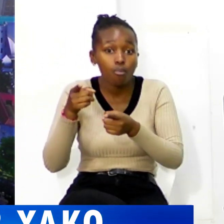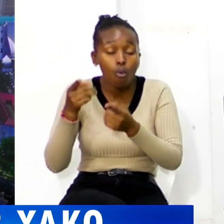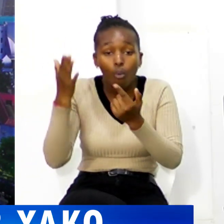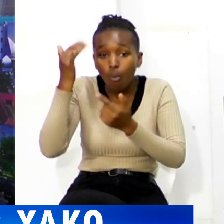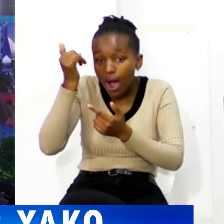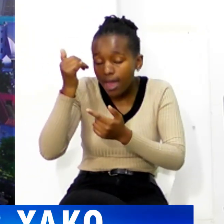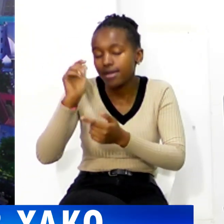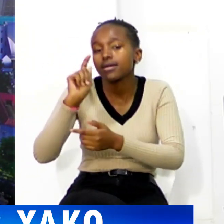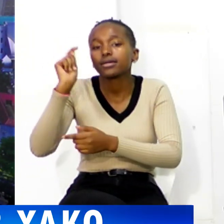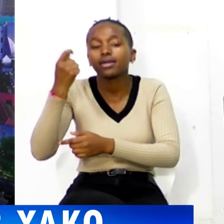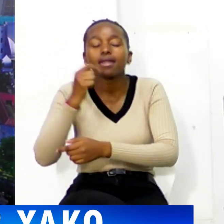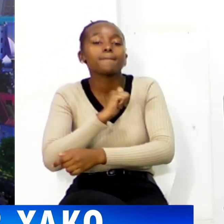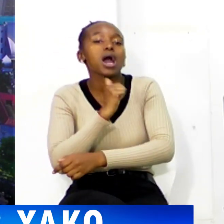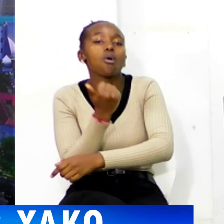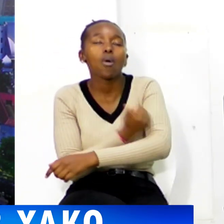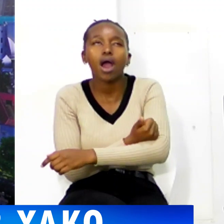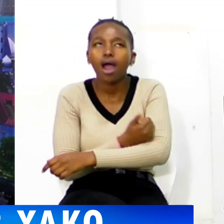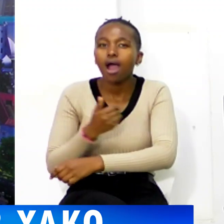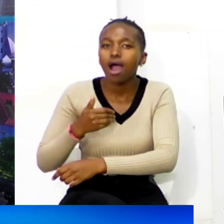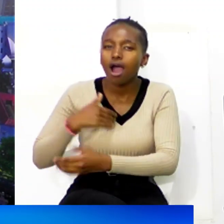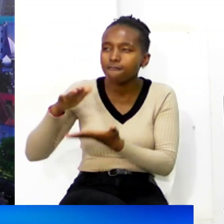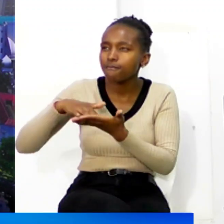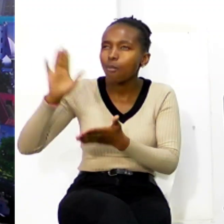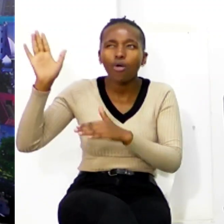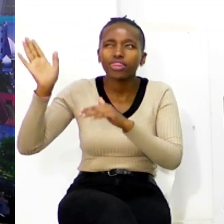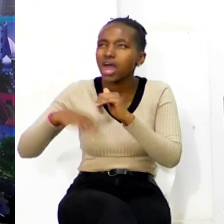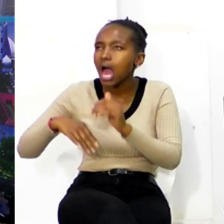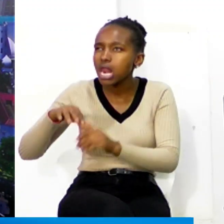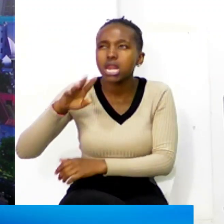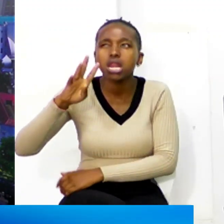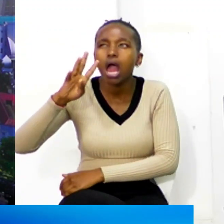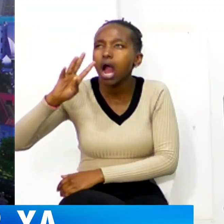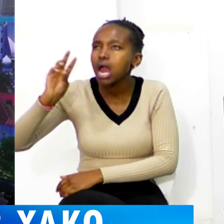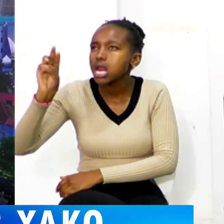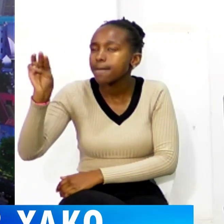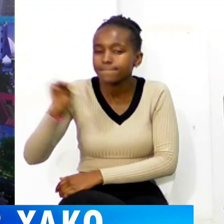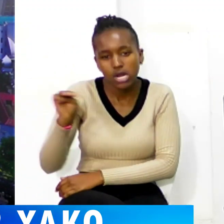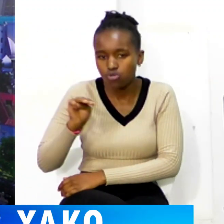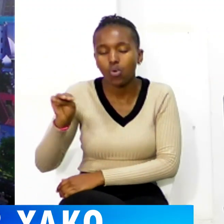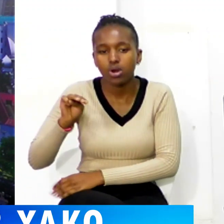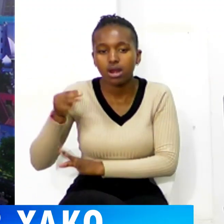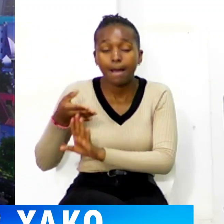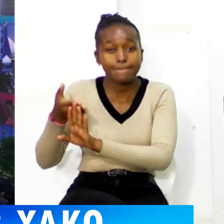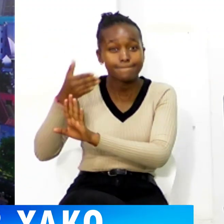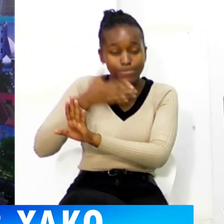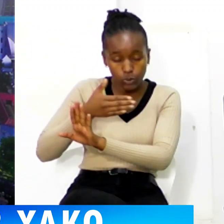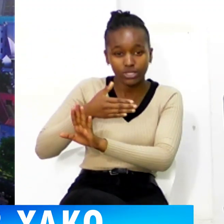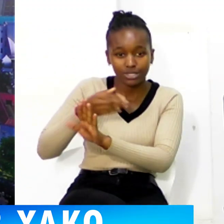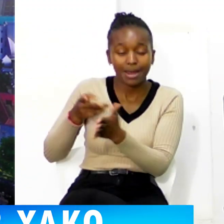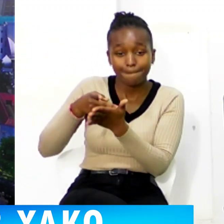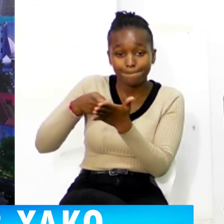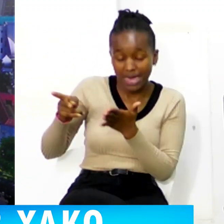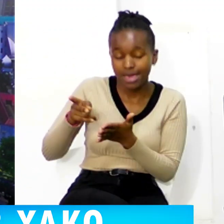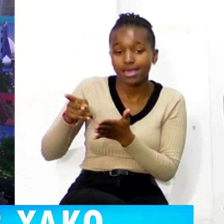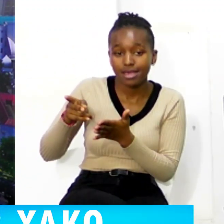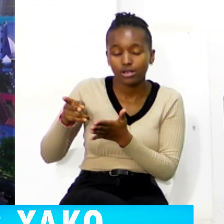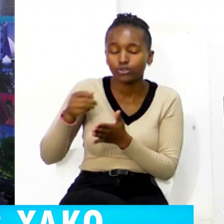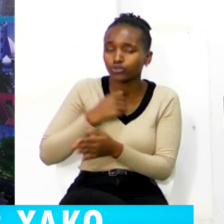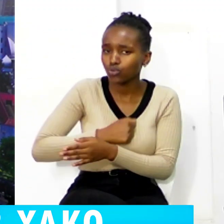huge number, actually almost 9 million post-paid meters. Yeah. The